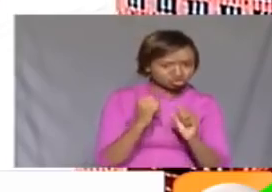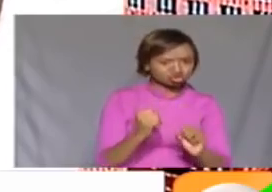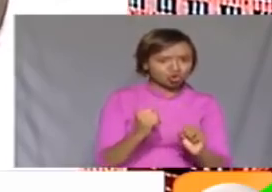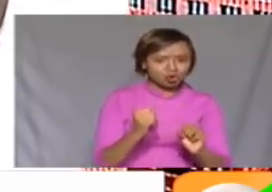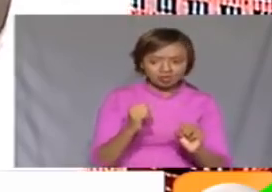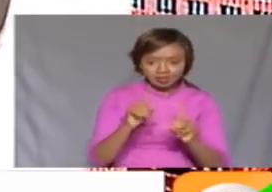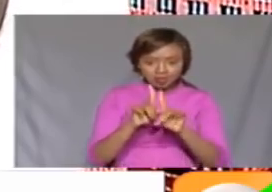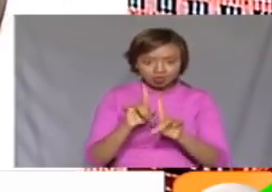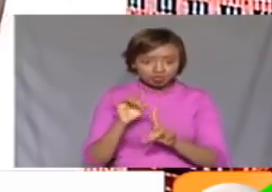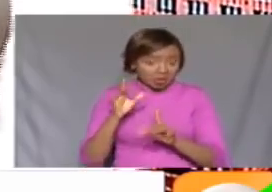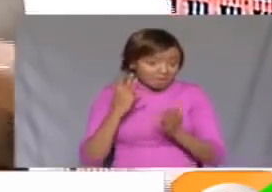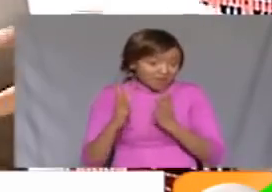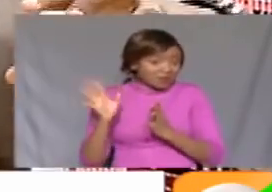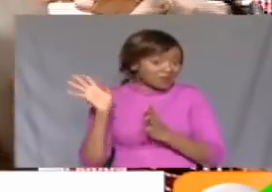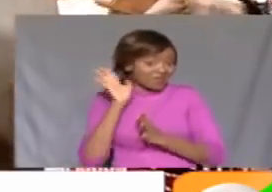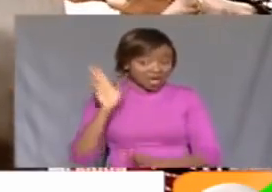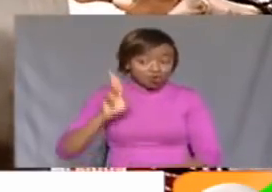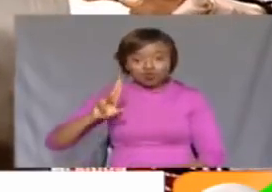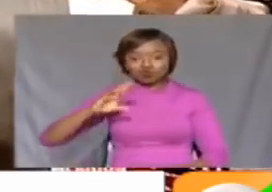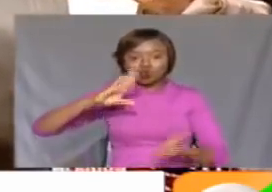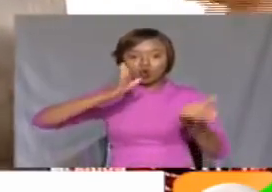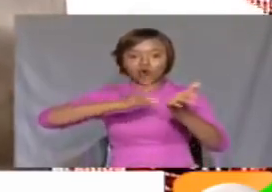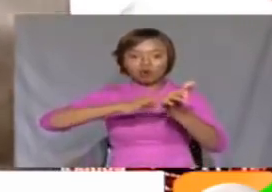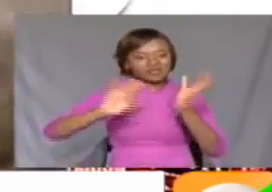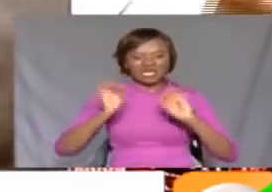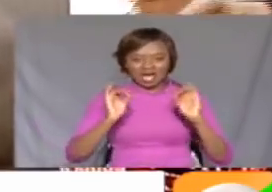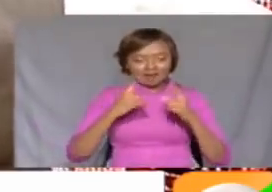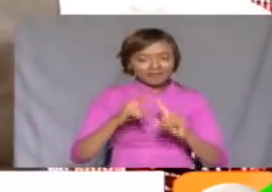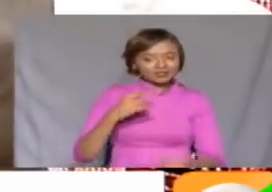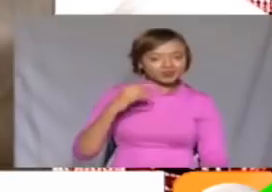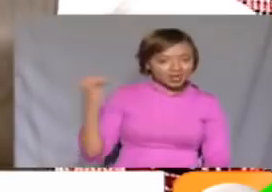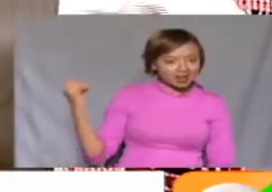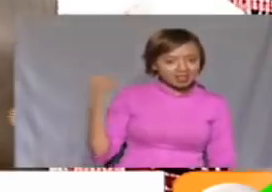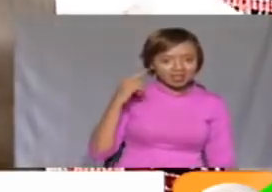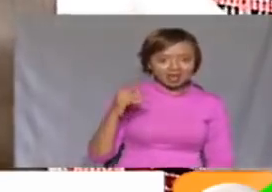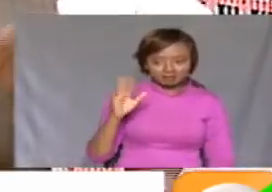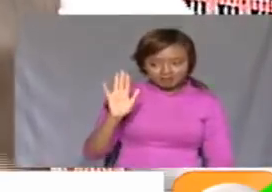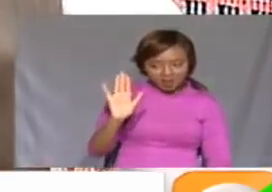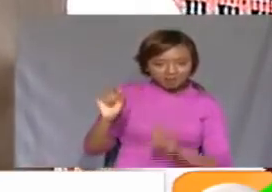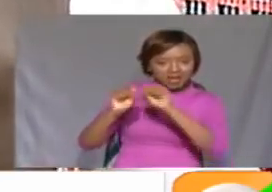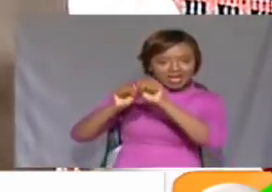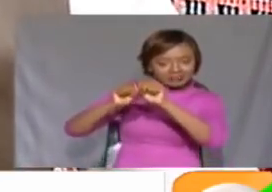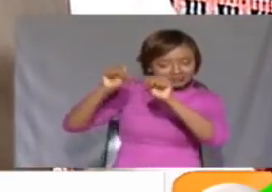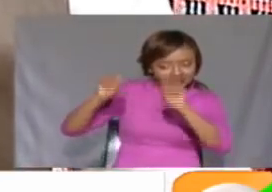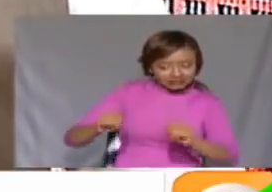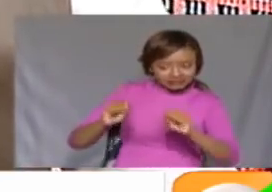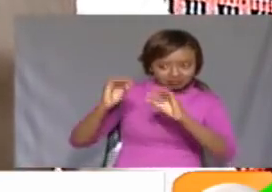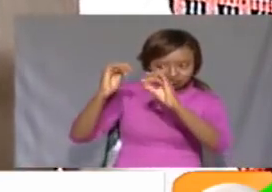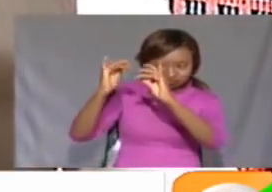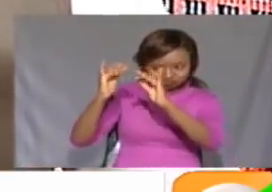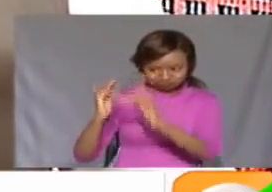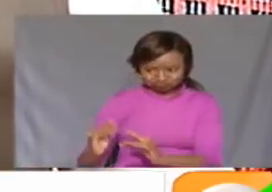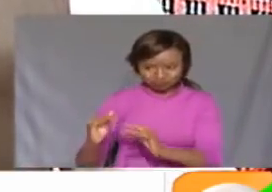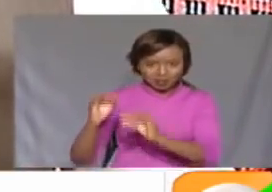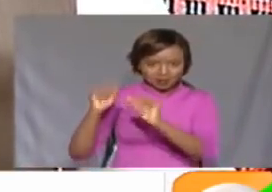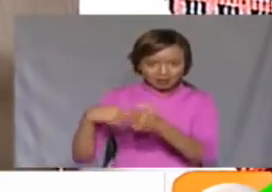may not hear President Uhuru Kenyatta, but we will hear his system addressing this in terms of